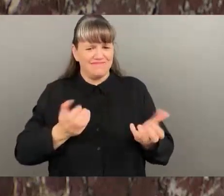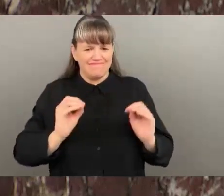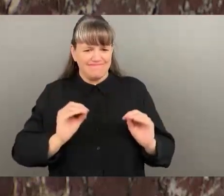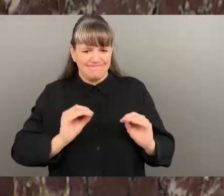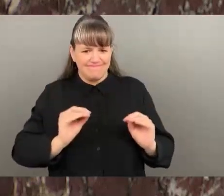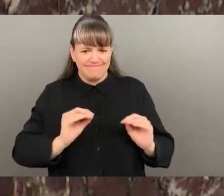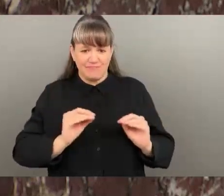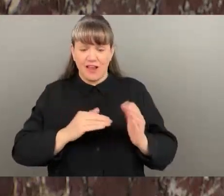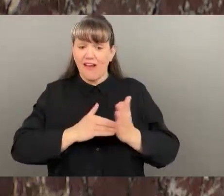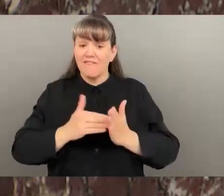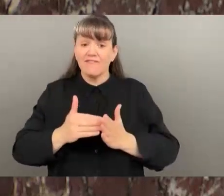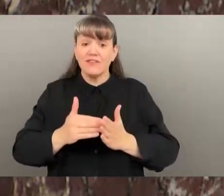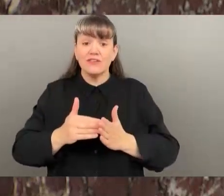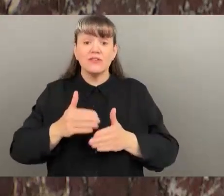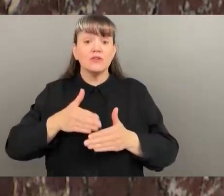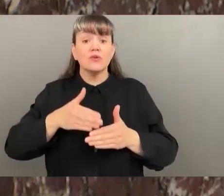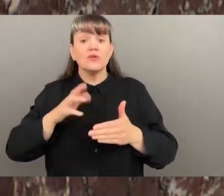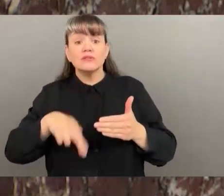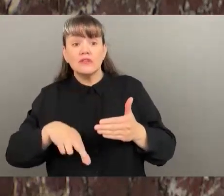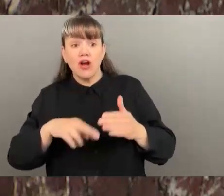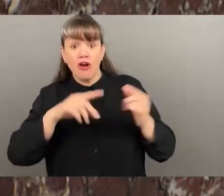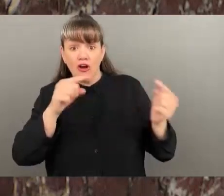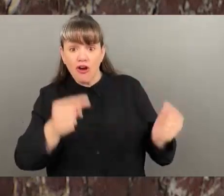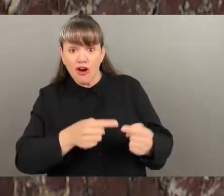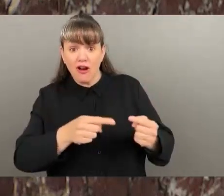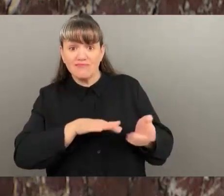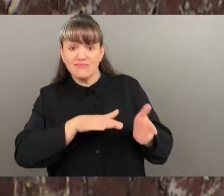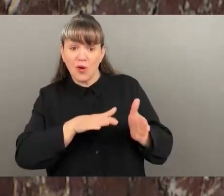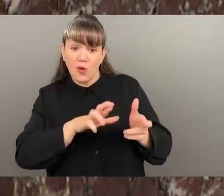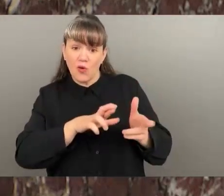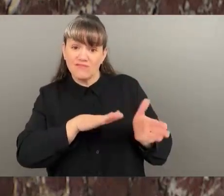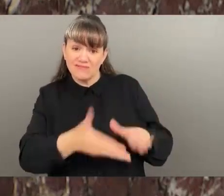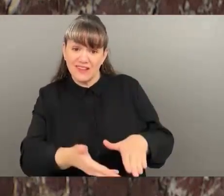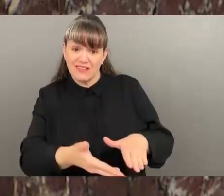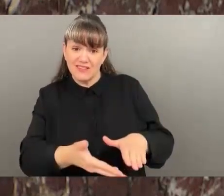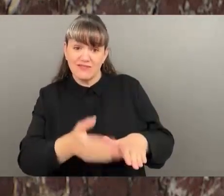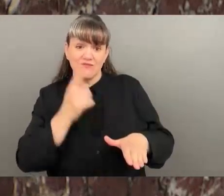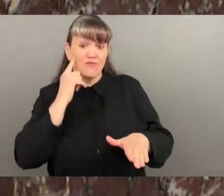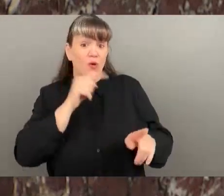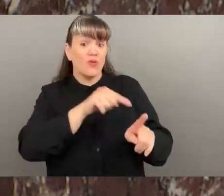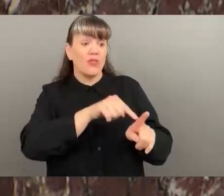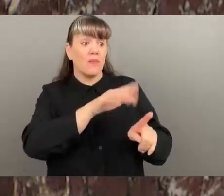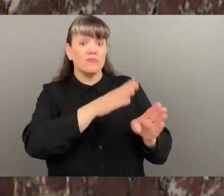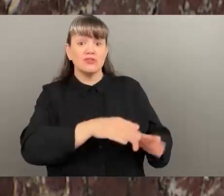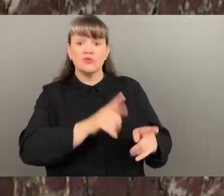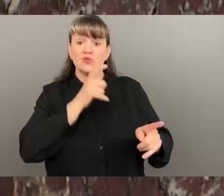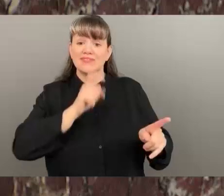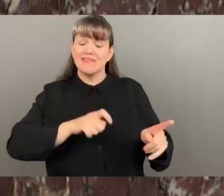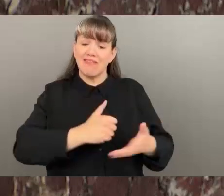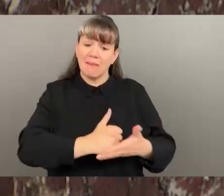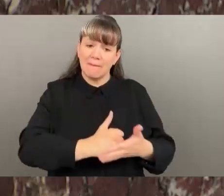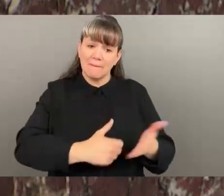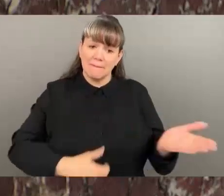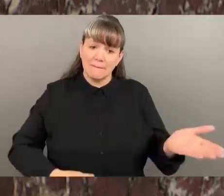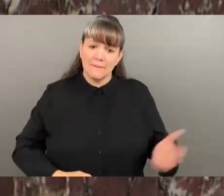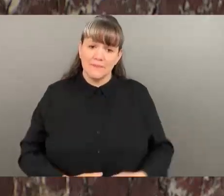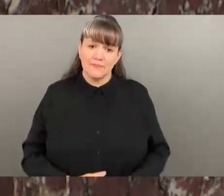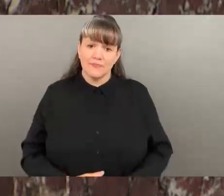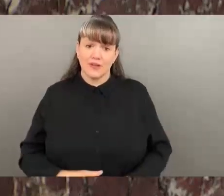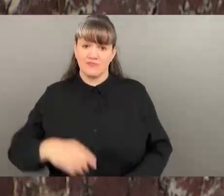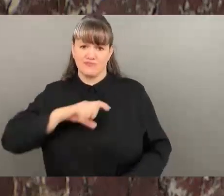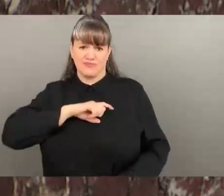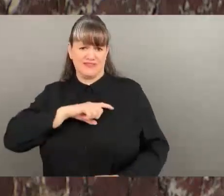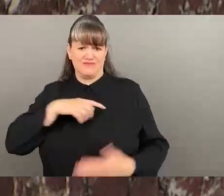Police officers have expressed they are not the appropriate response for mental health crises. My question is